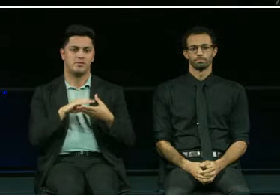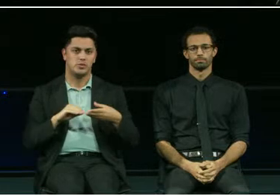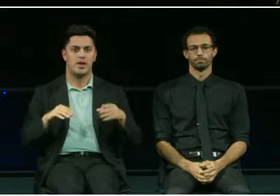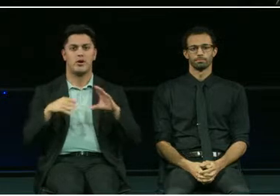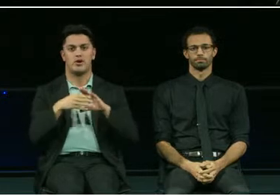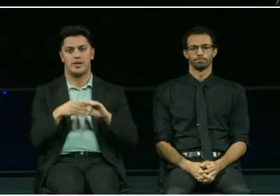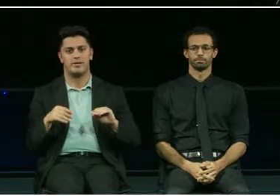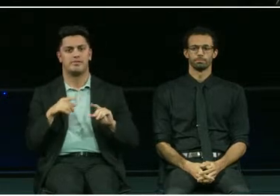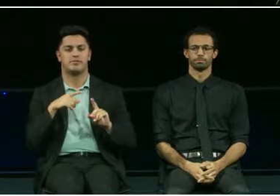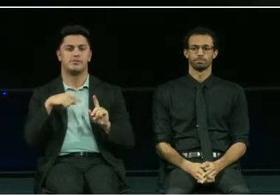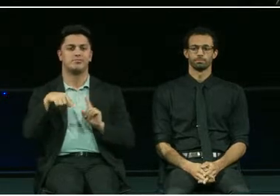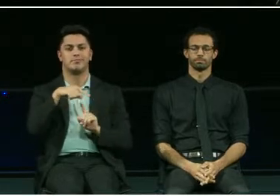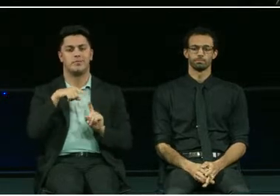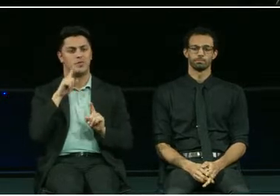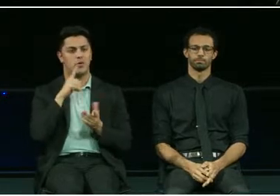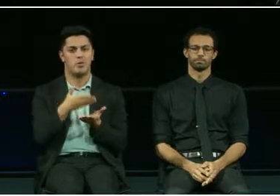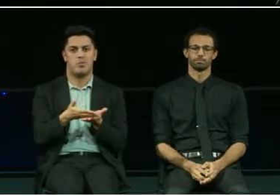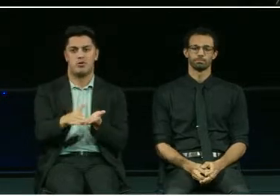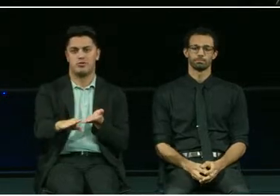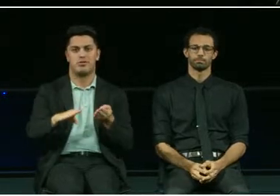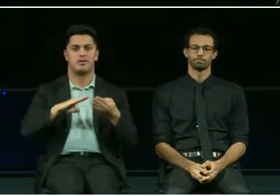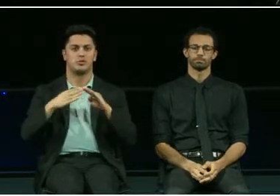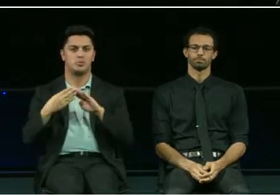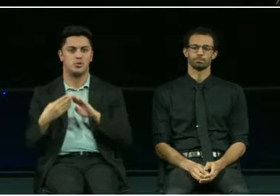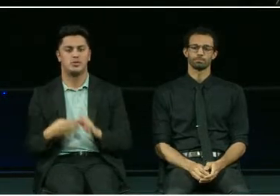around marginalized communities,